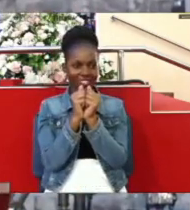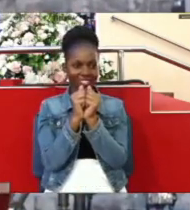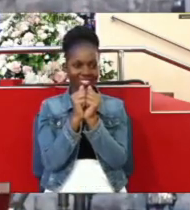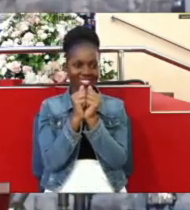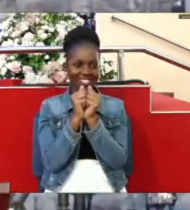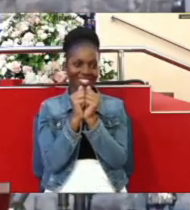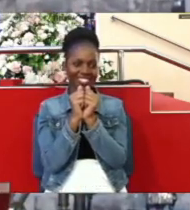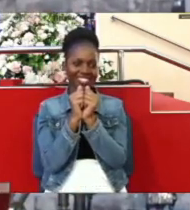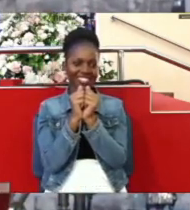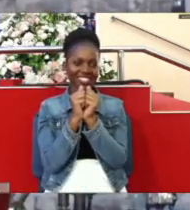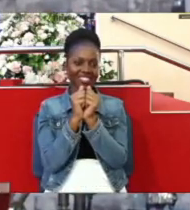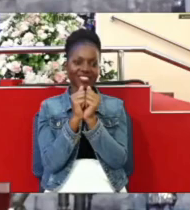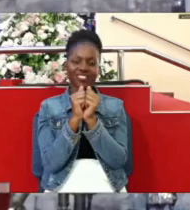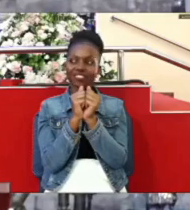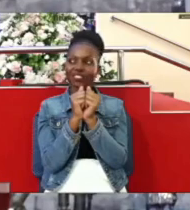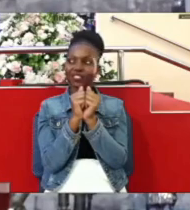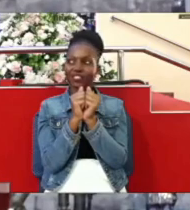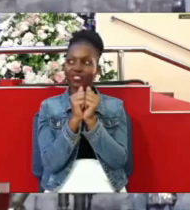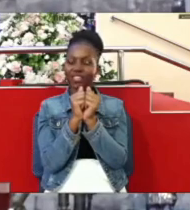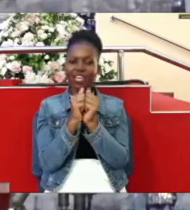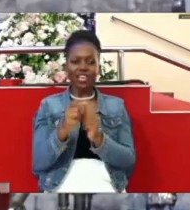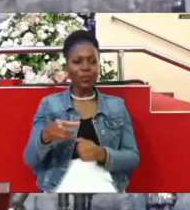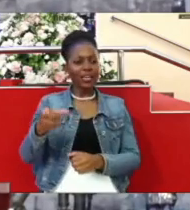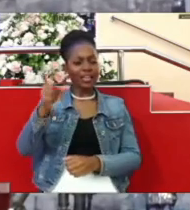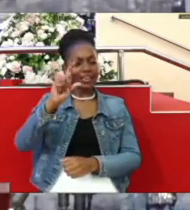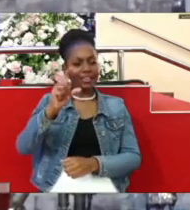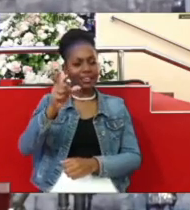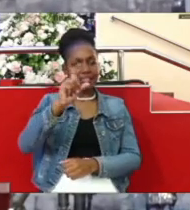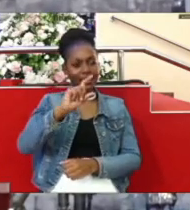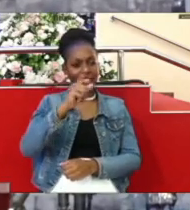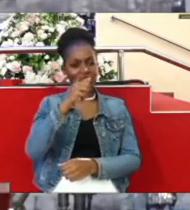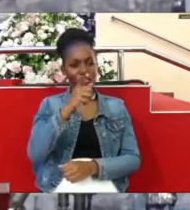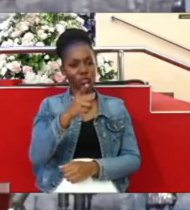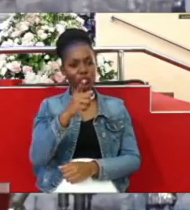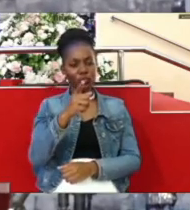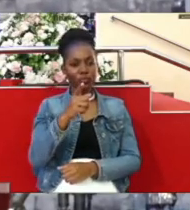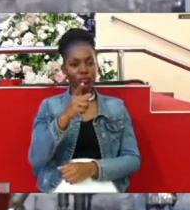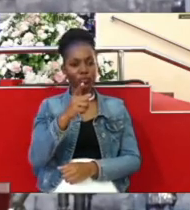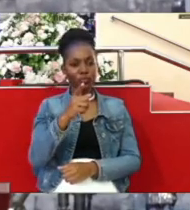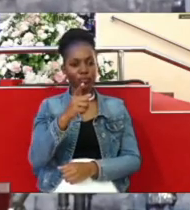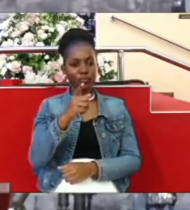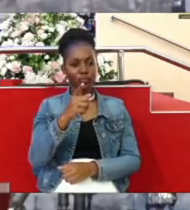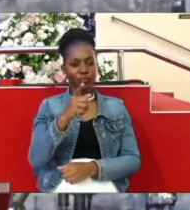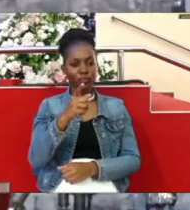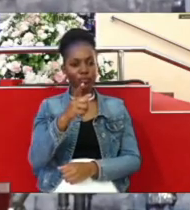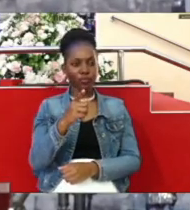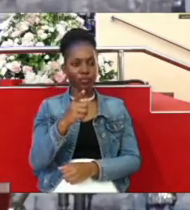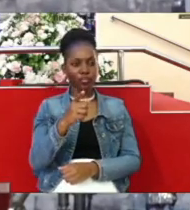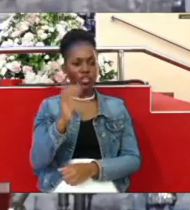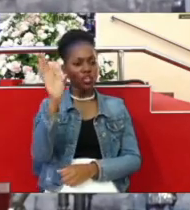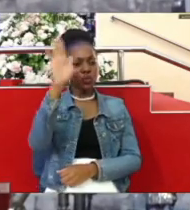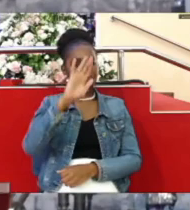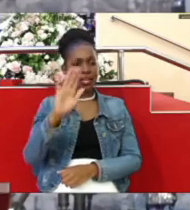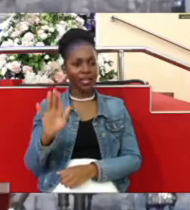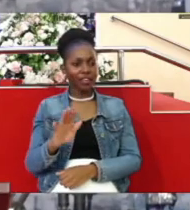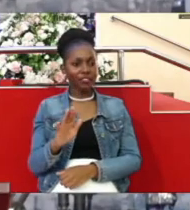God is going to give you years of increase. You won't walk in lack, but in